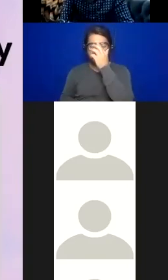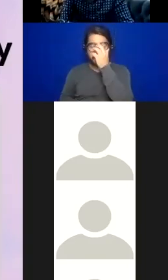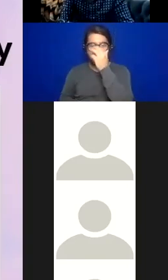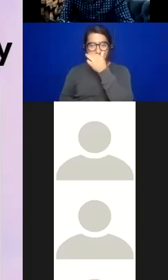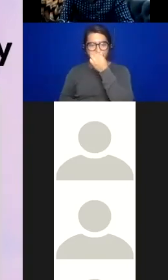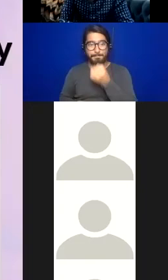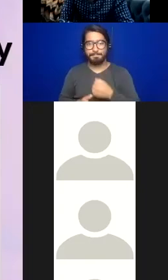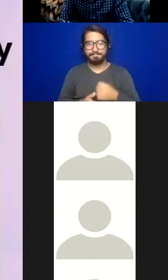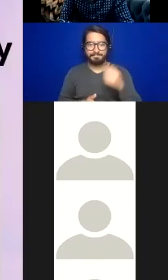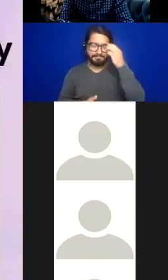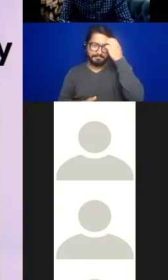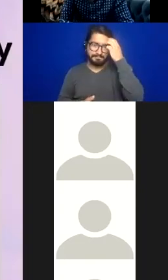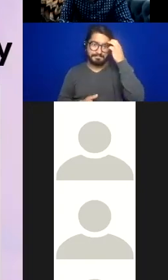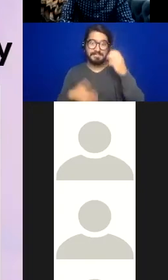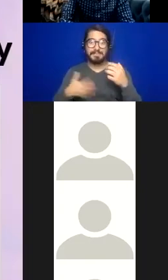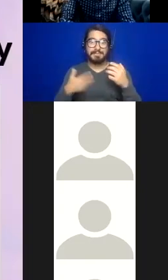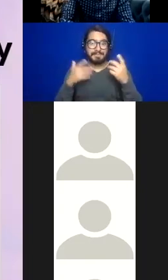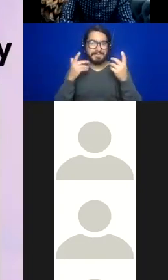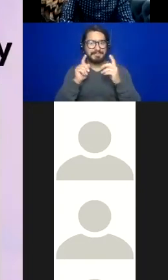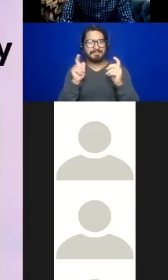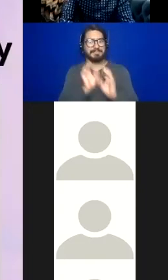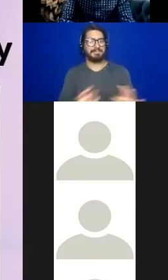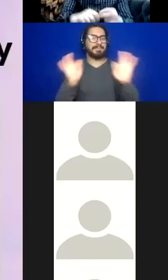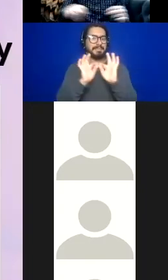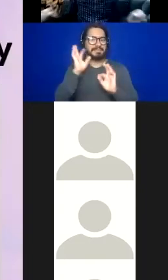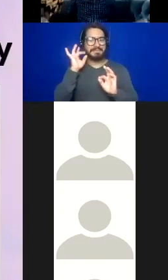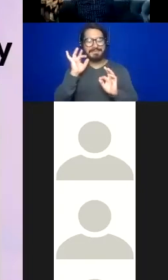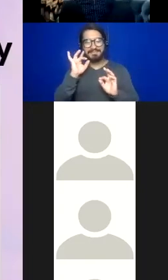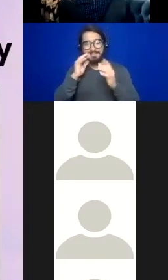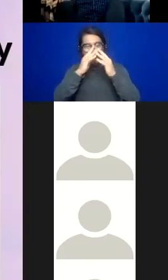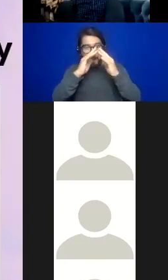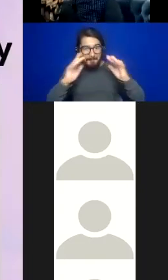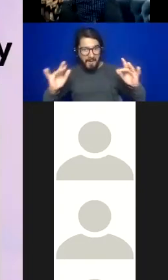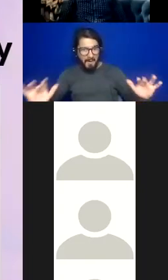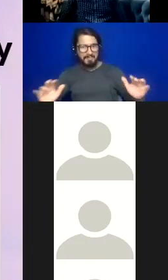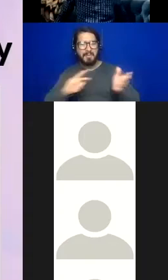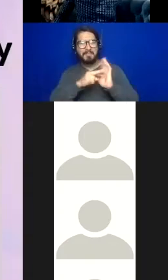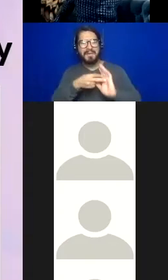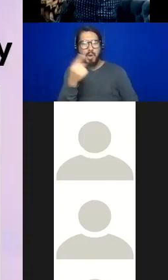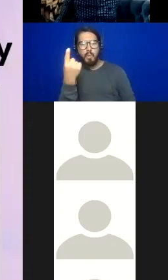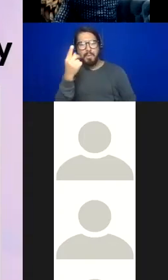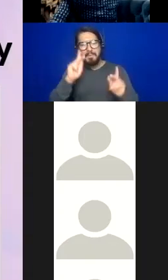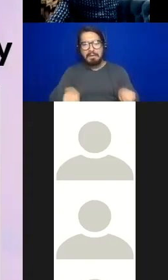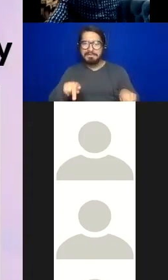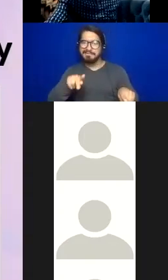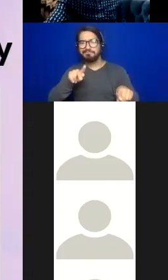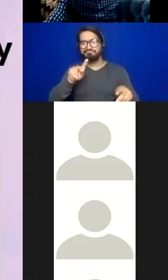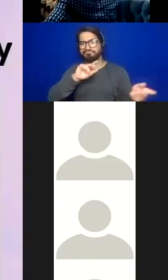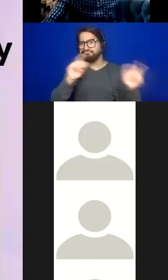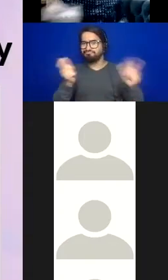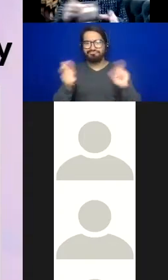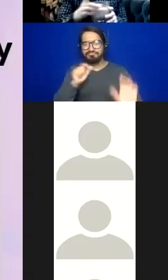Okay. So this is a big deal because multiples aren't just like a random one person here or there. It's